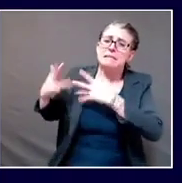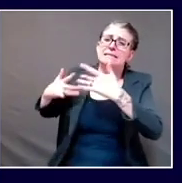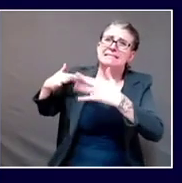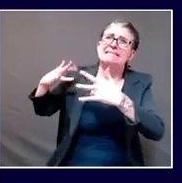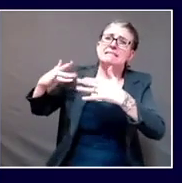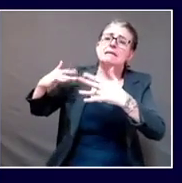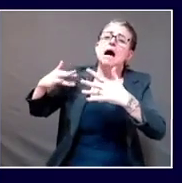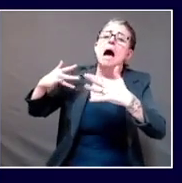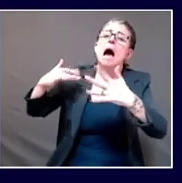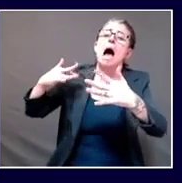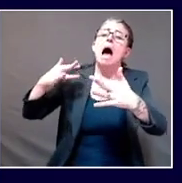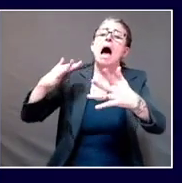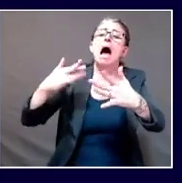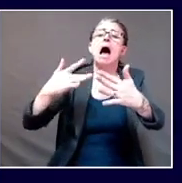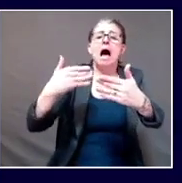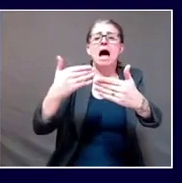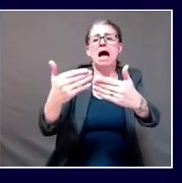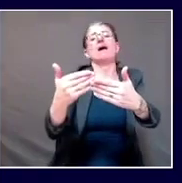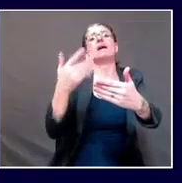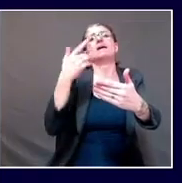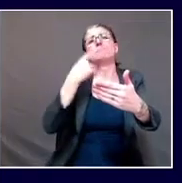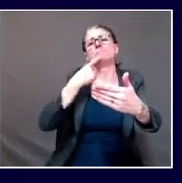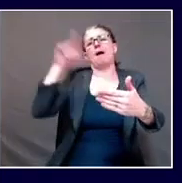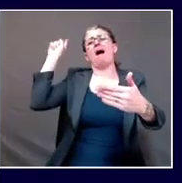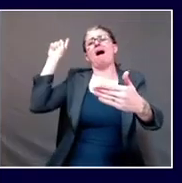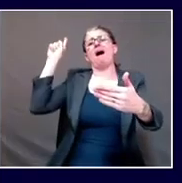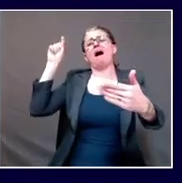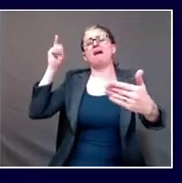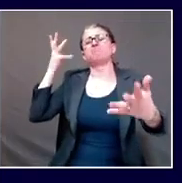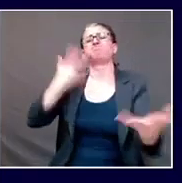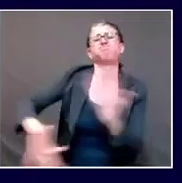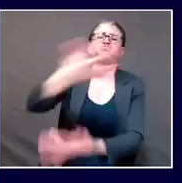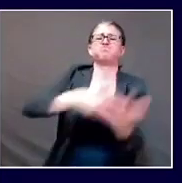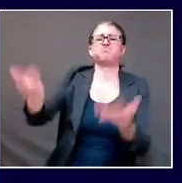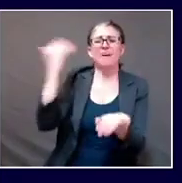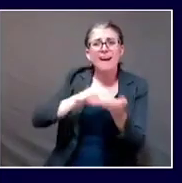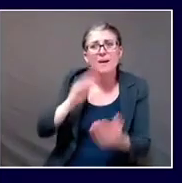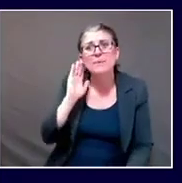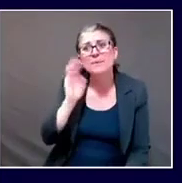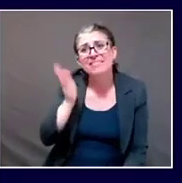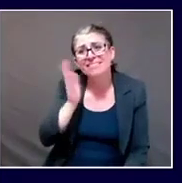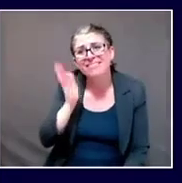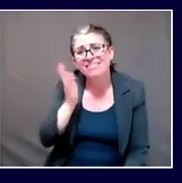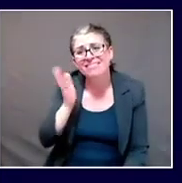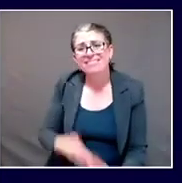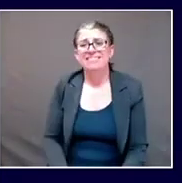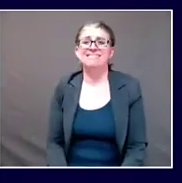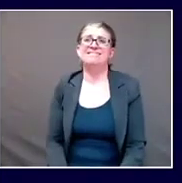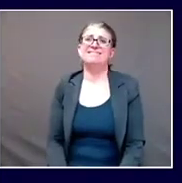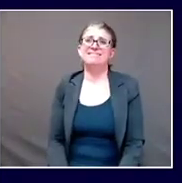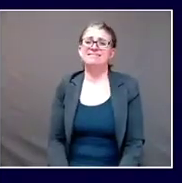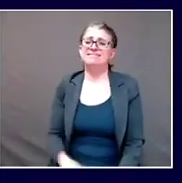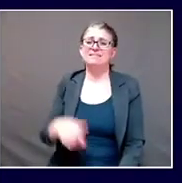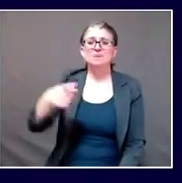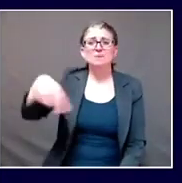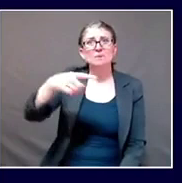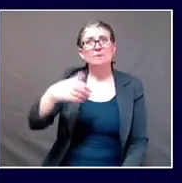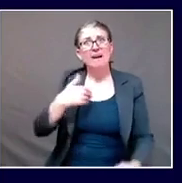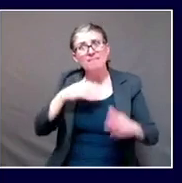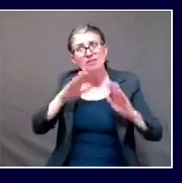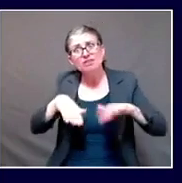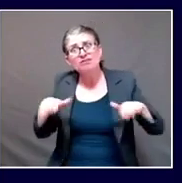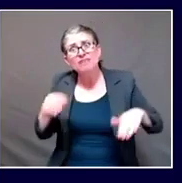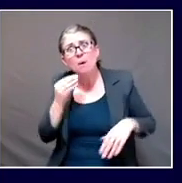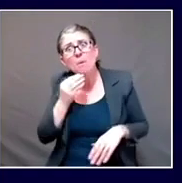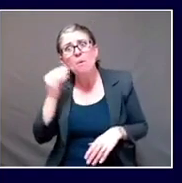And for all those who have kids at home, please hug them when you can make sure they know they're wanted and